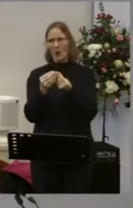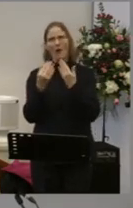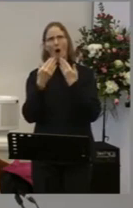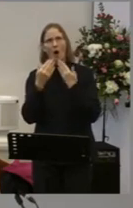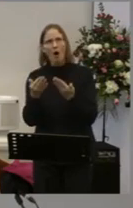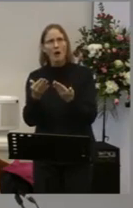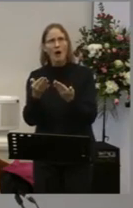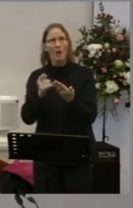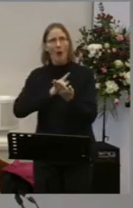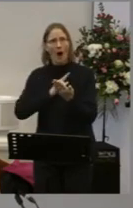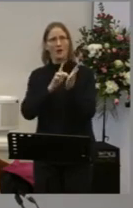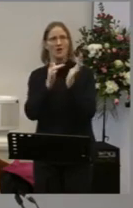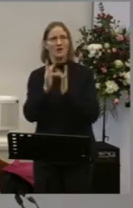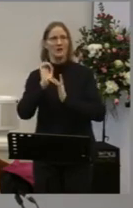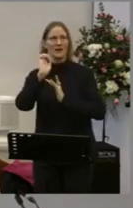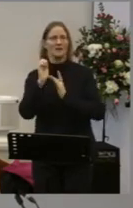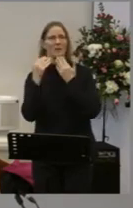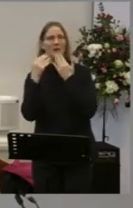Alpha gives you a very easy way to do that